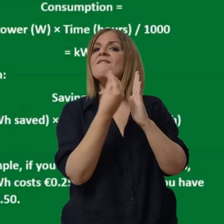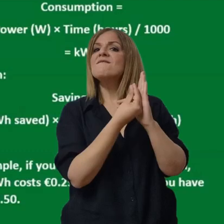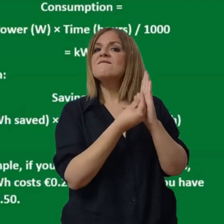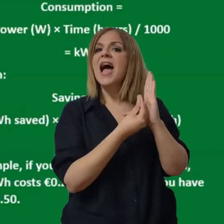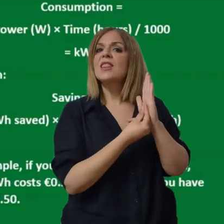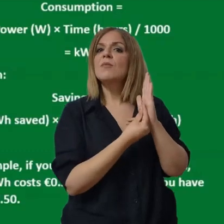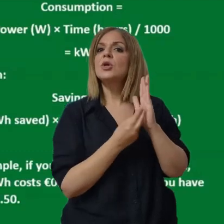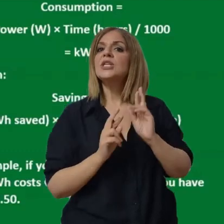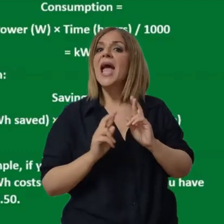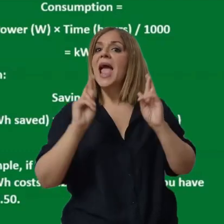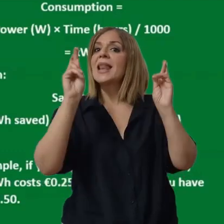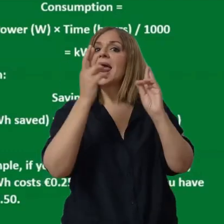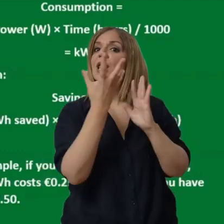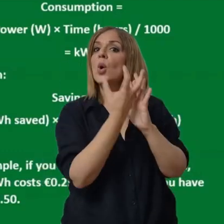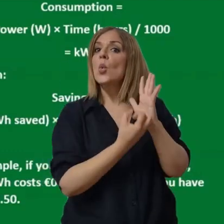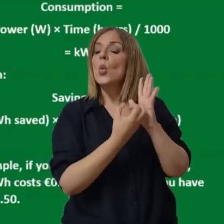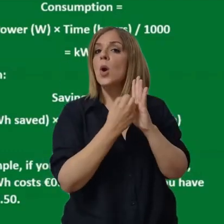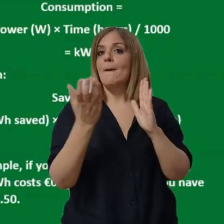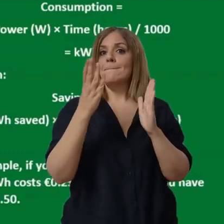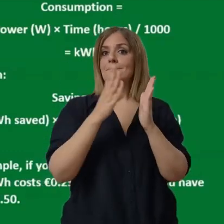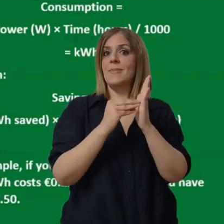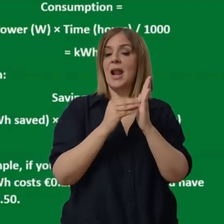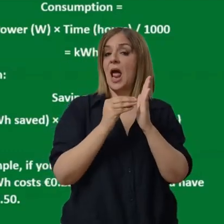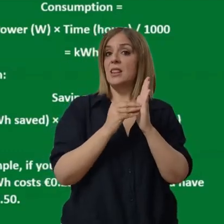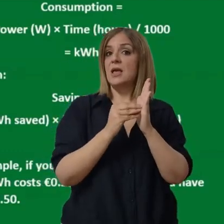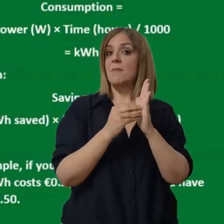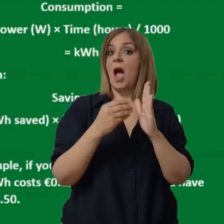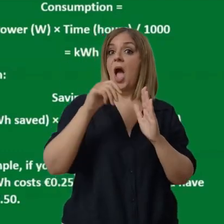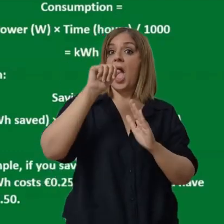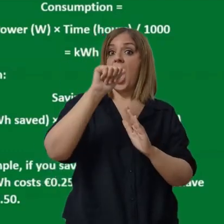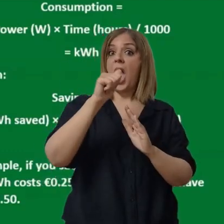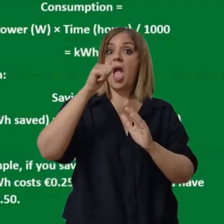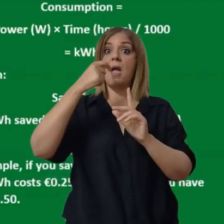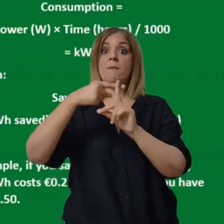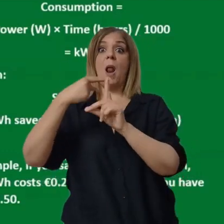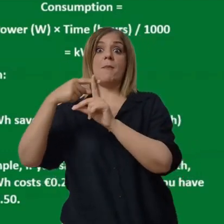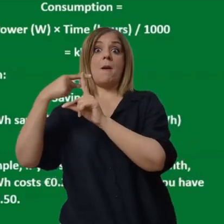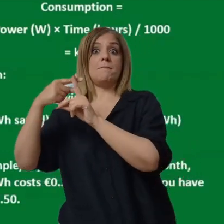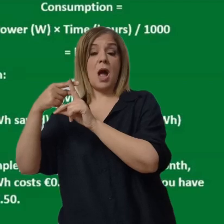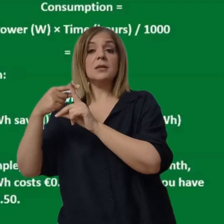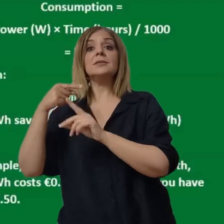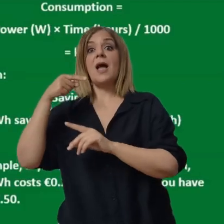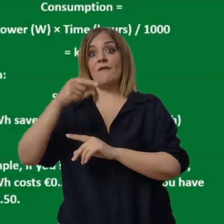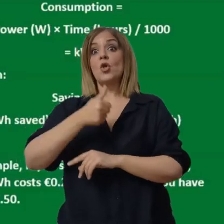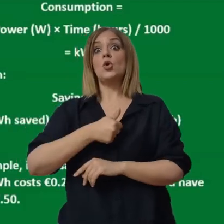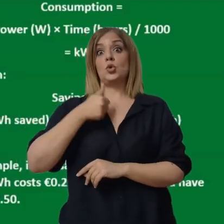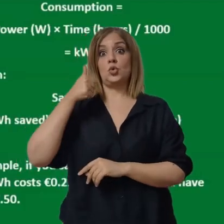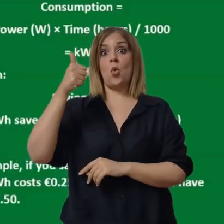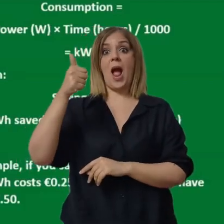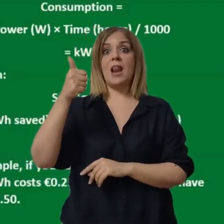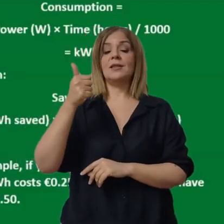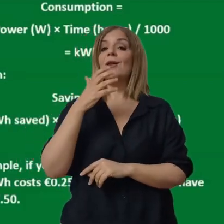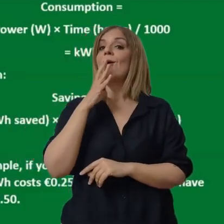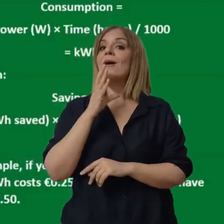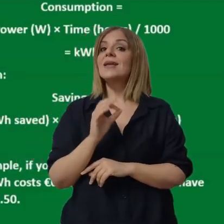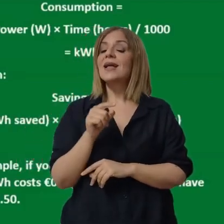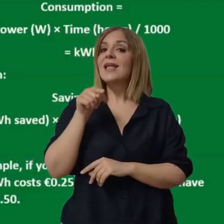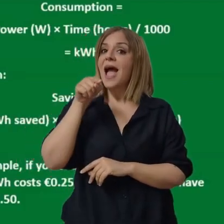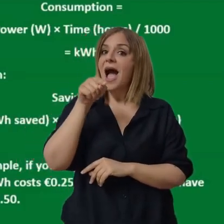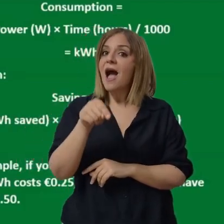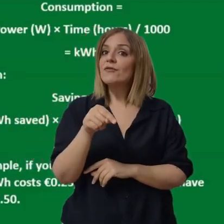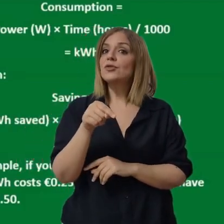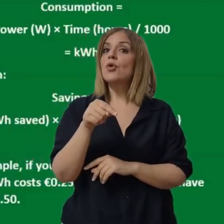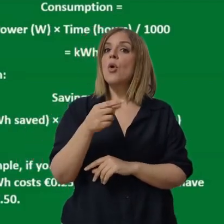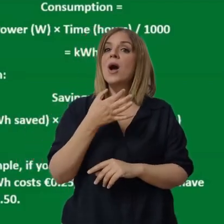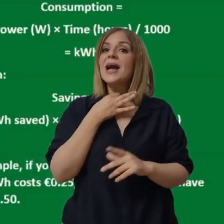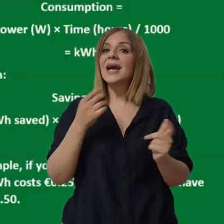this light bulb. If it's, for example, class A+++, it's the best because it uses a